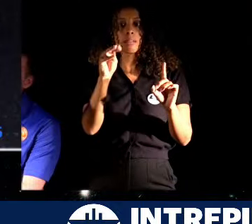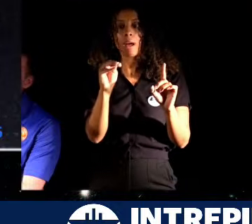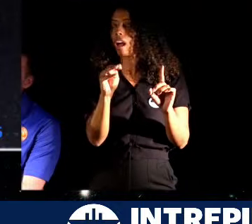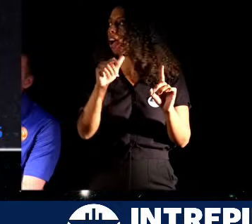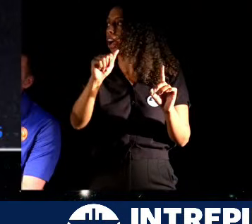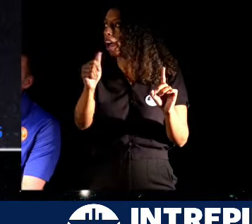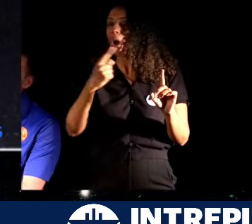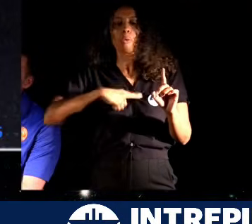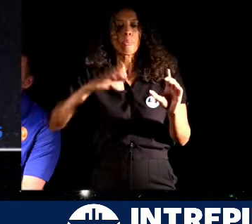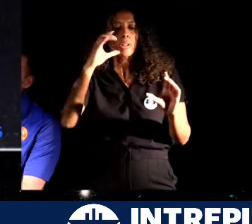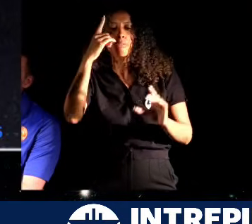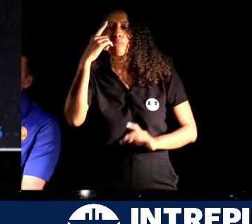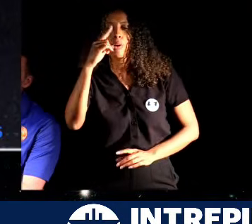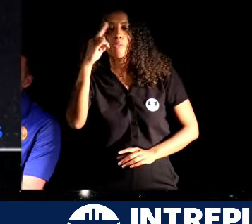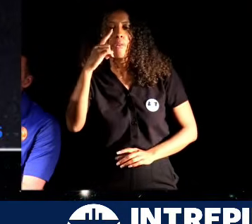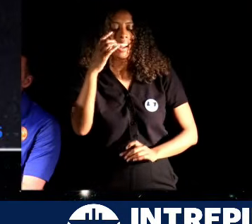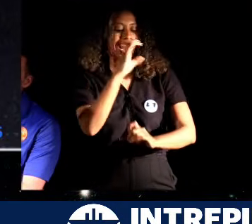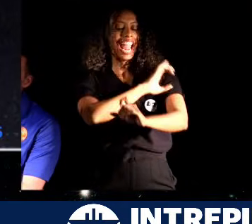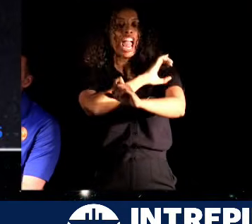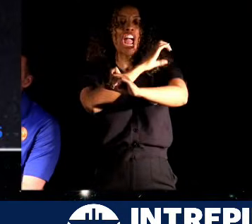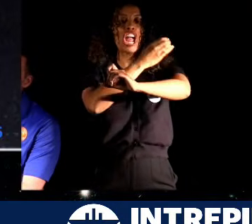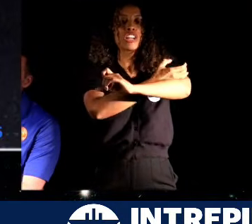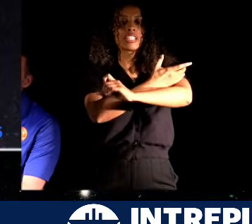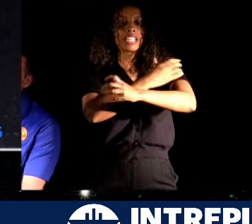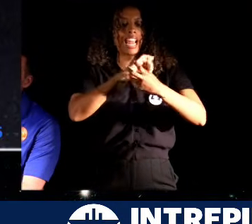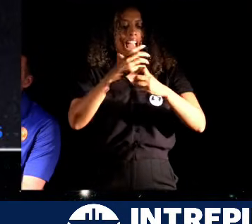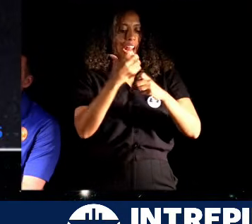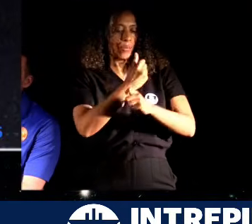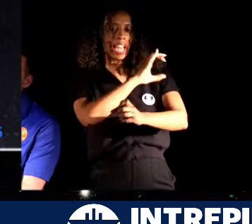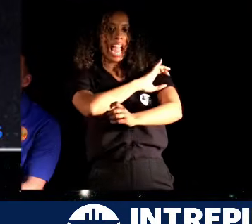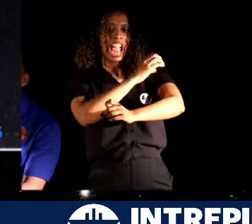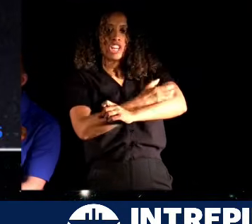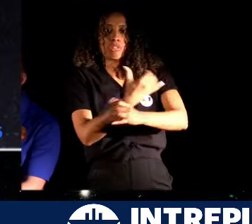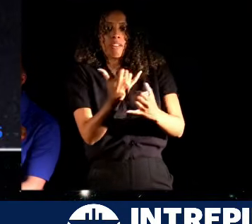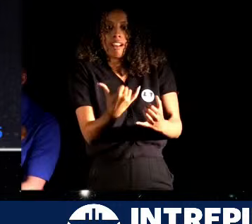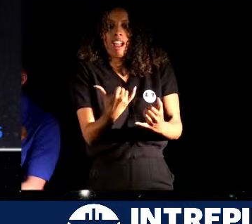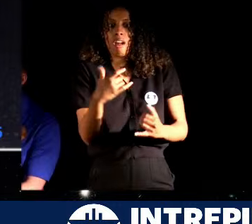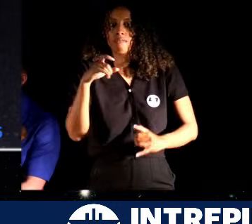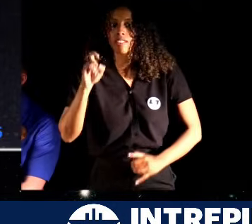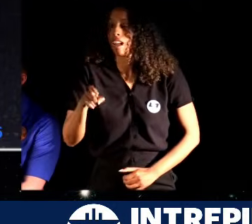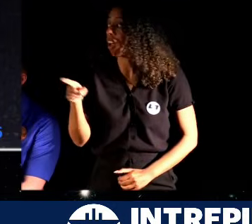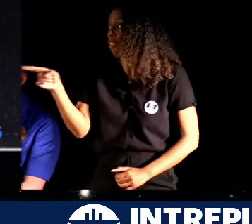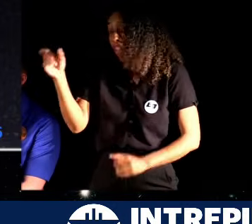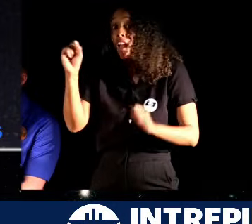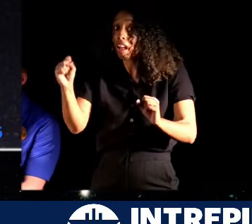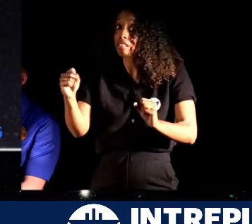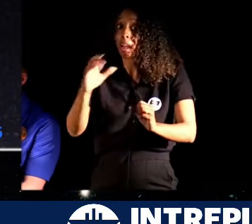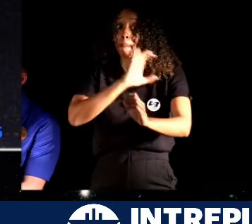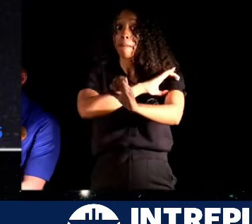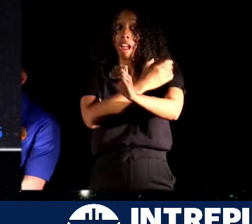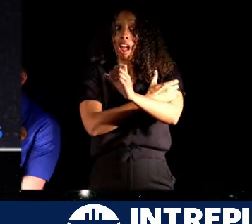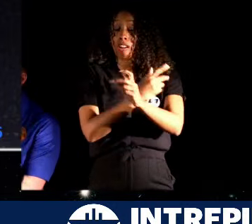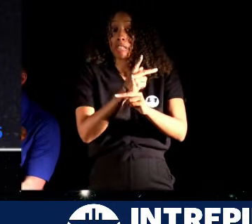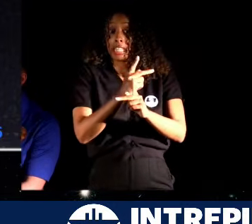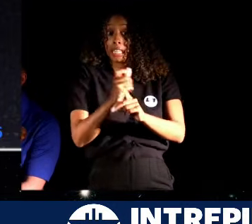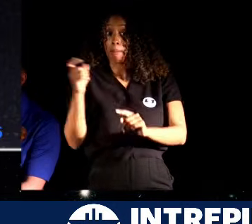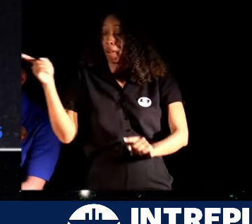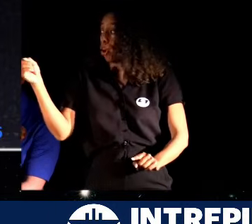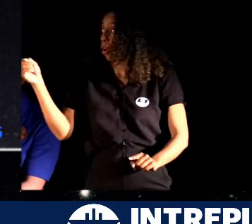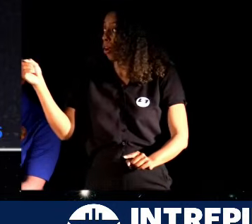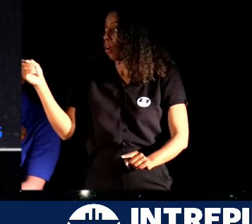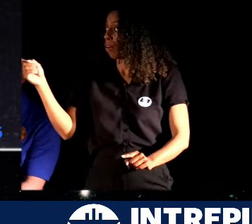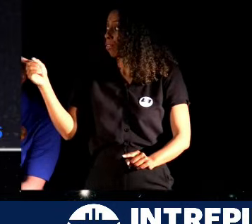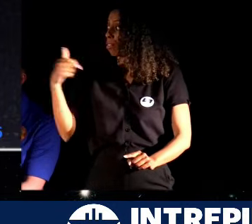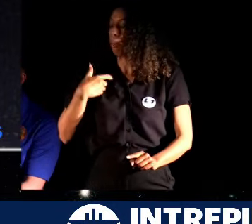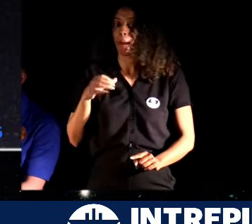for are energy sources that we didn't know. This actually could be one of them. Let me give you one